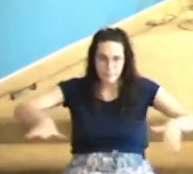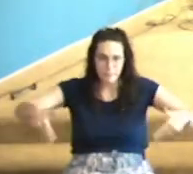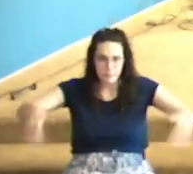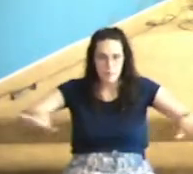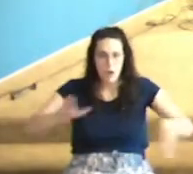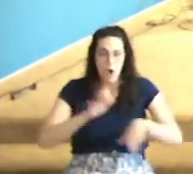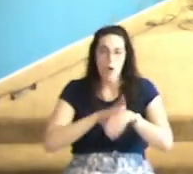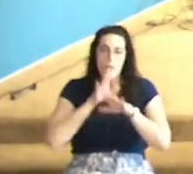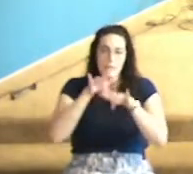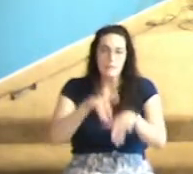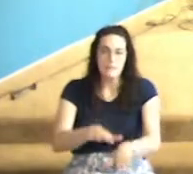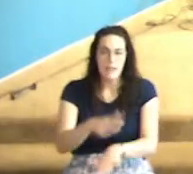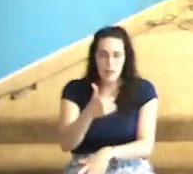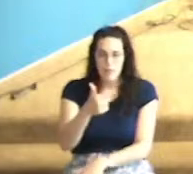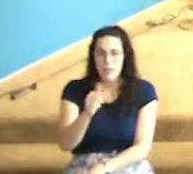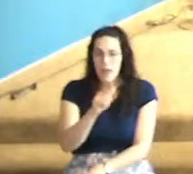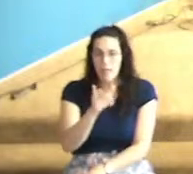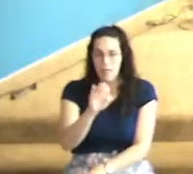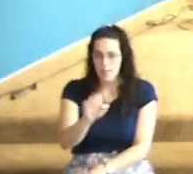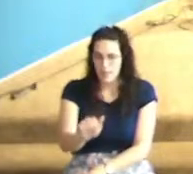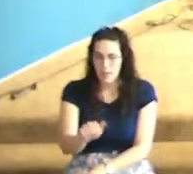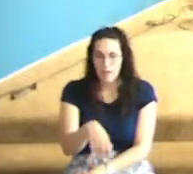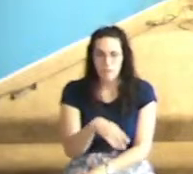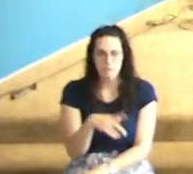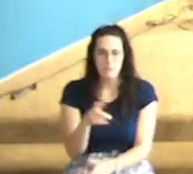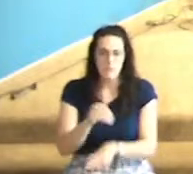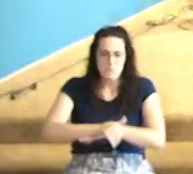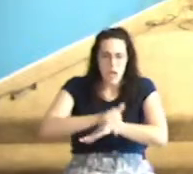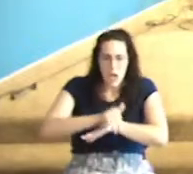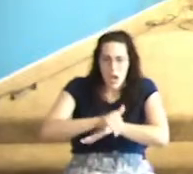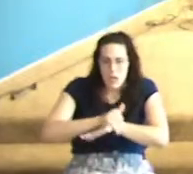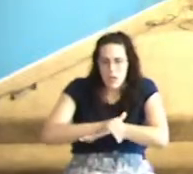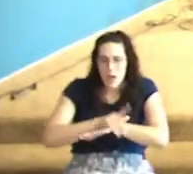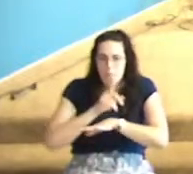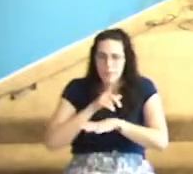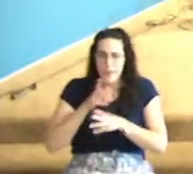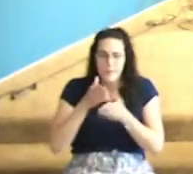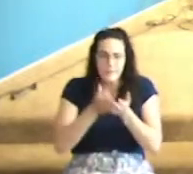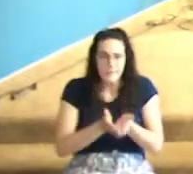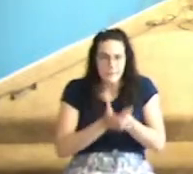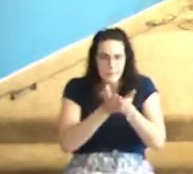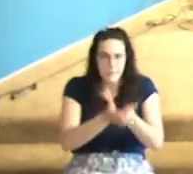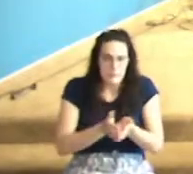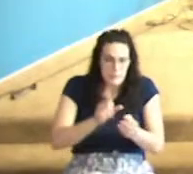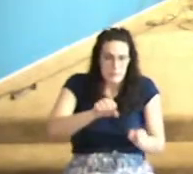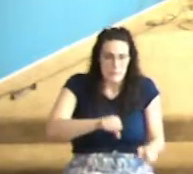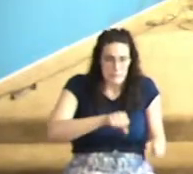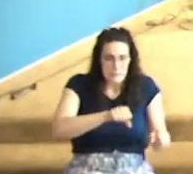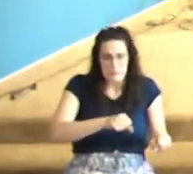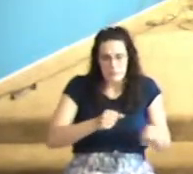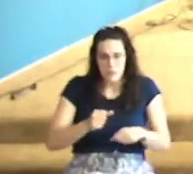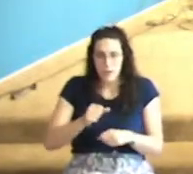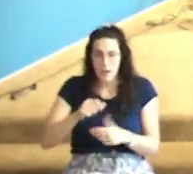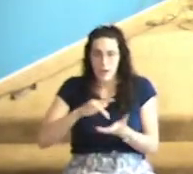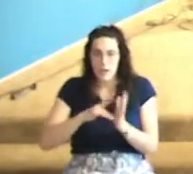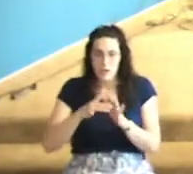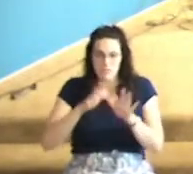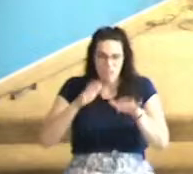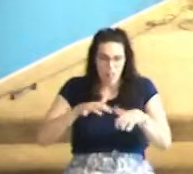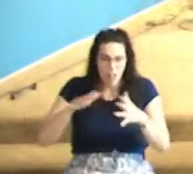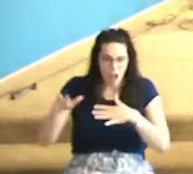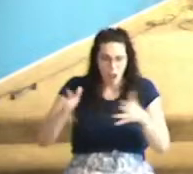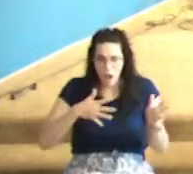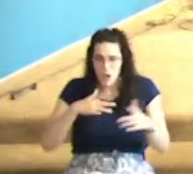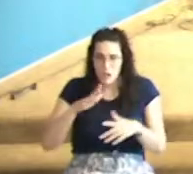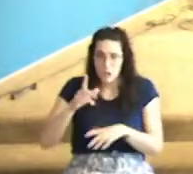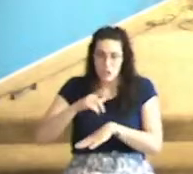the Sea of Galilee. And it's nighttime and they're straining at the oars. And Jesus comes walking on the